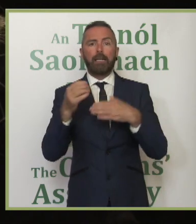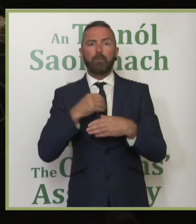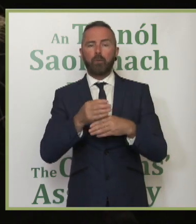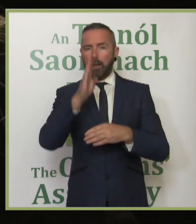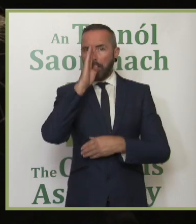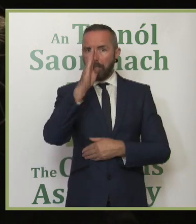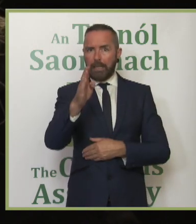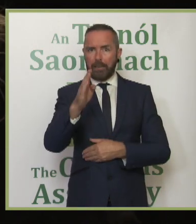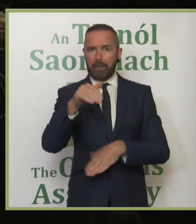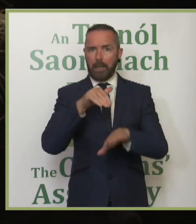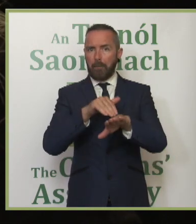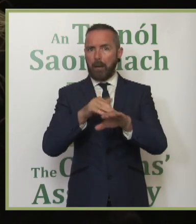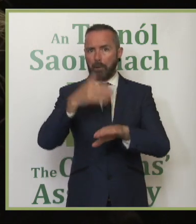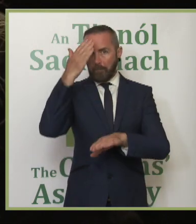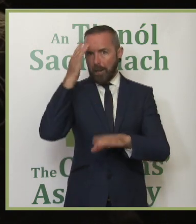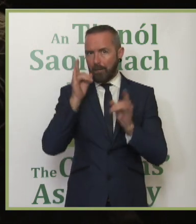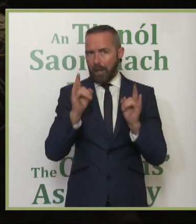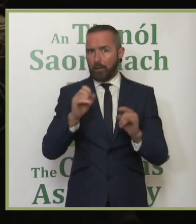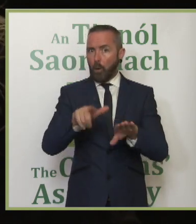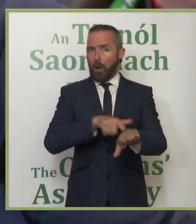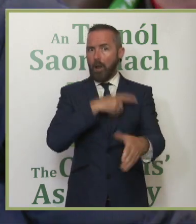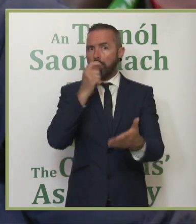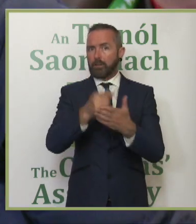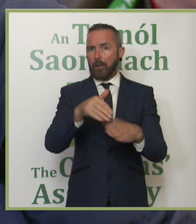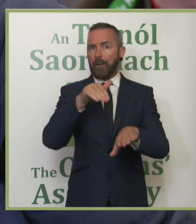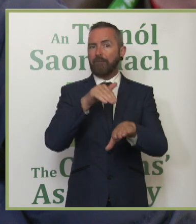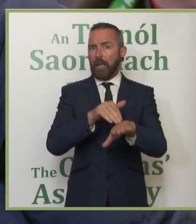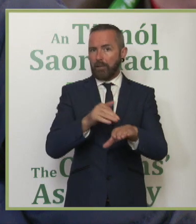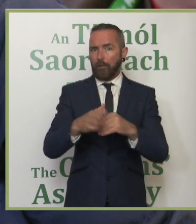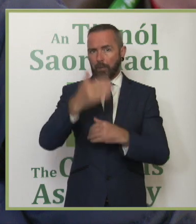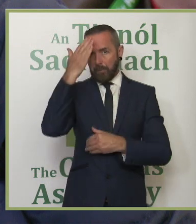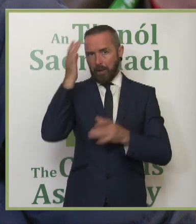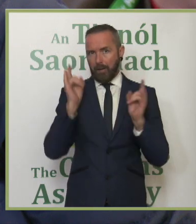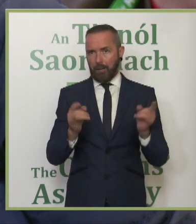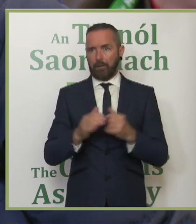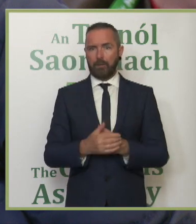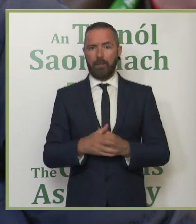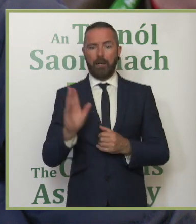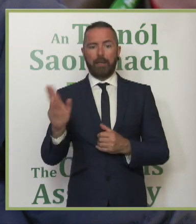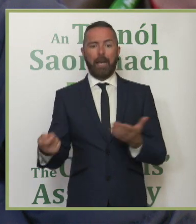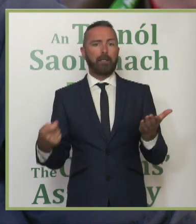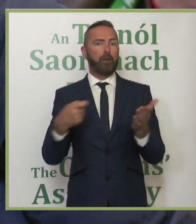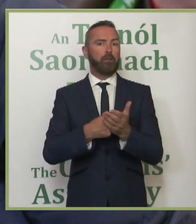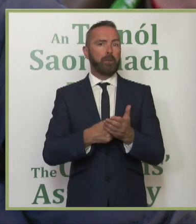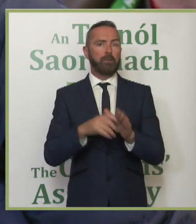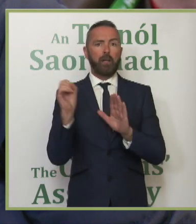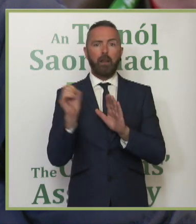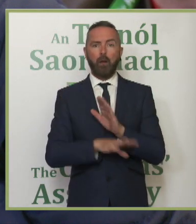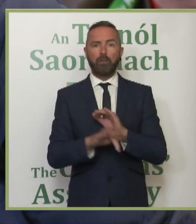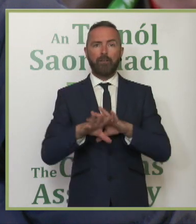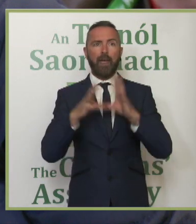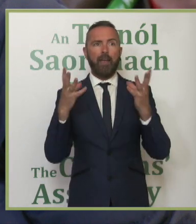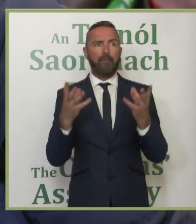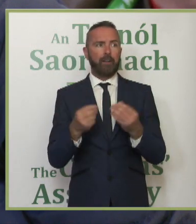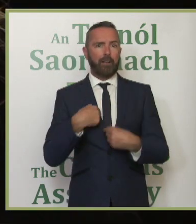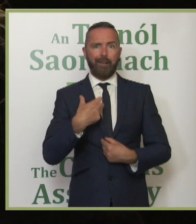impairment of my mental health or a long-term effect. It can contribute to the loss of tangibles, so my